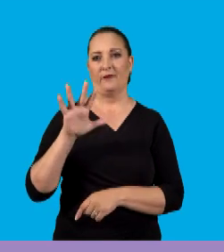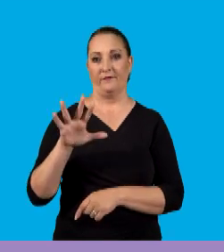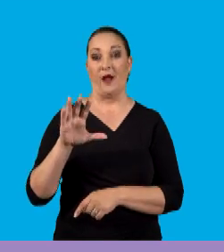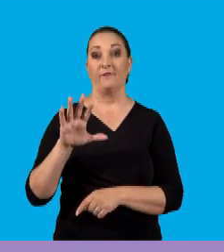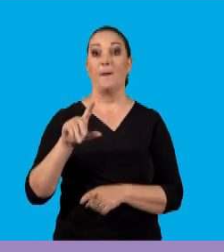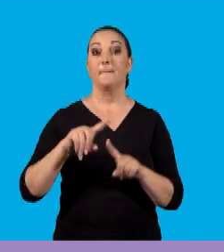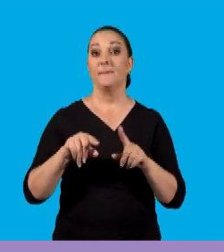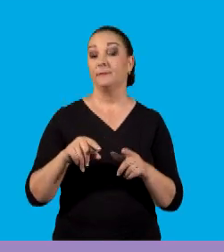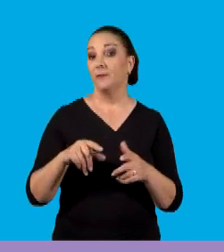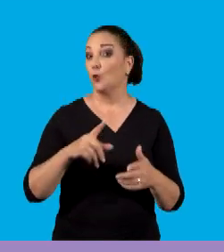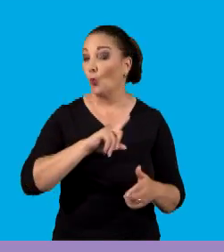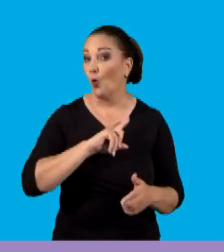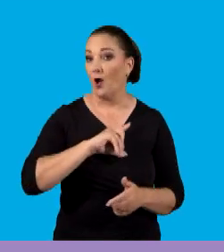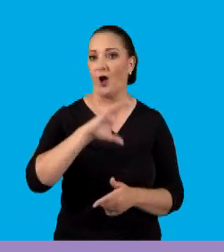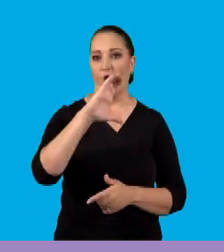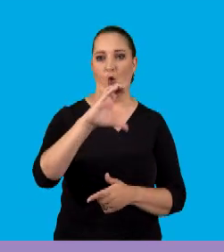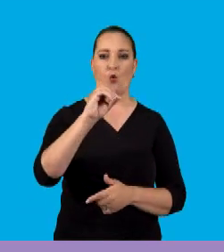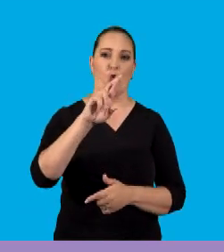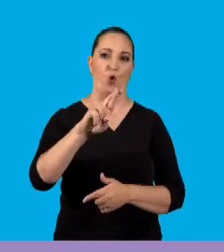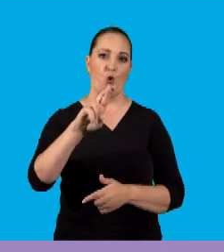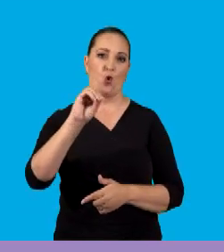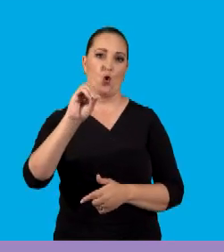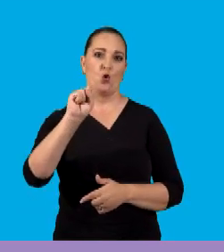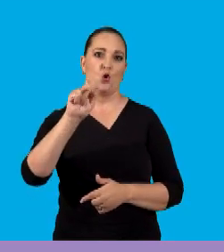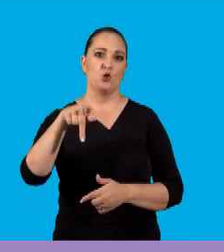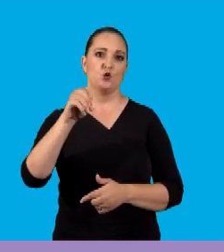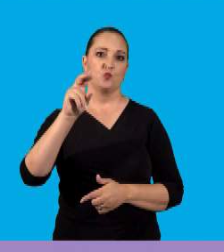are therefore referred to as corresponding angles.